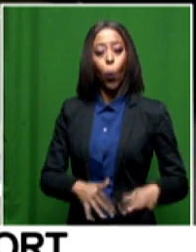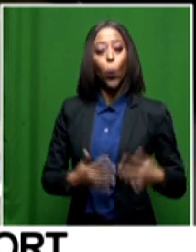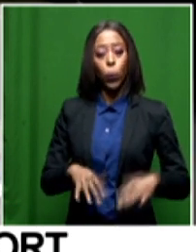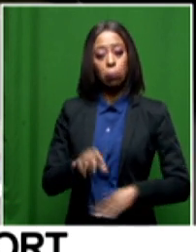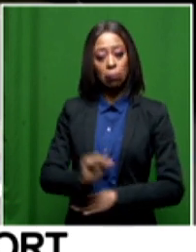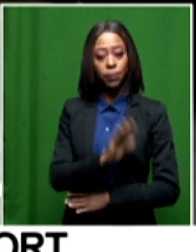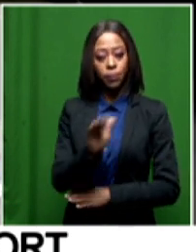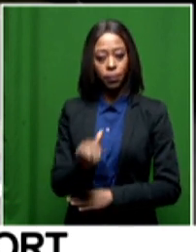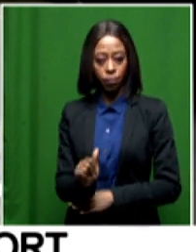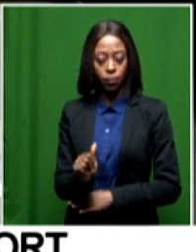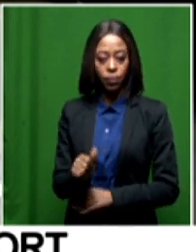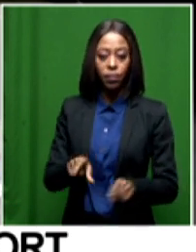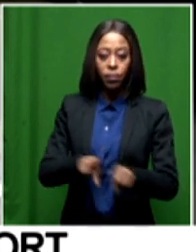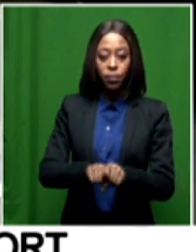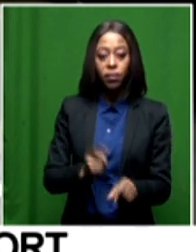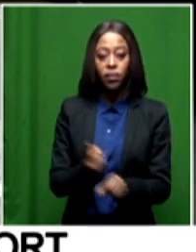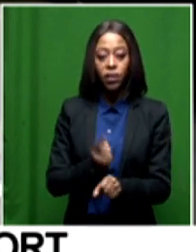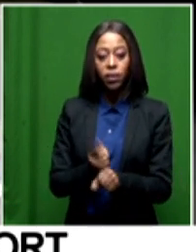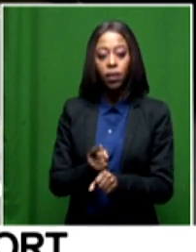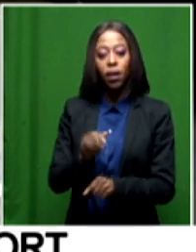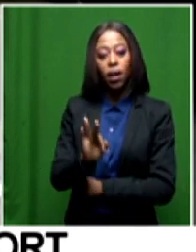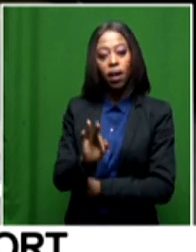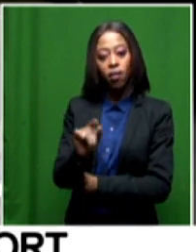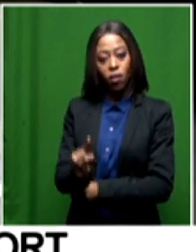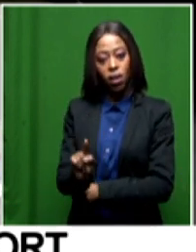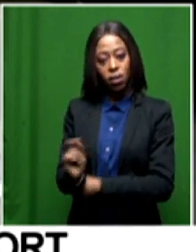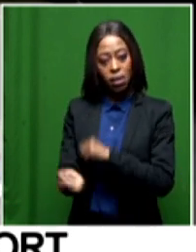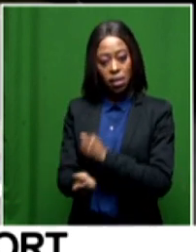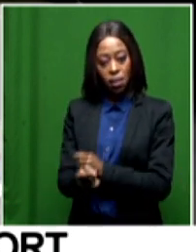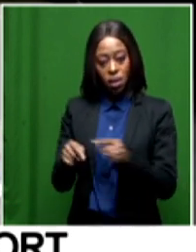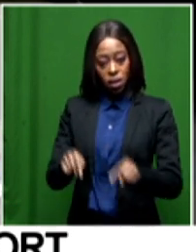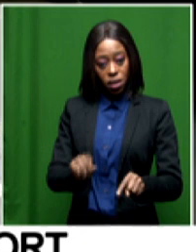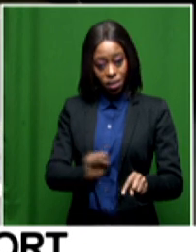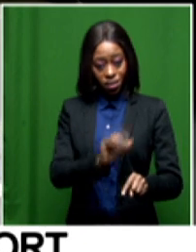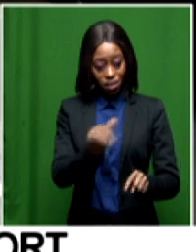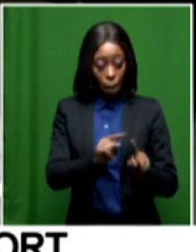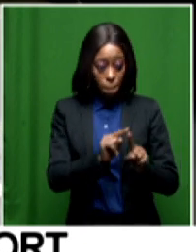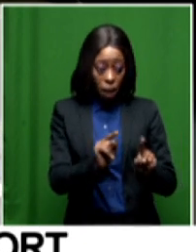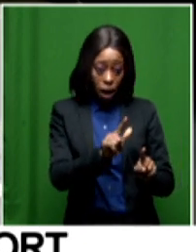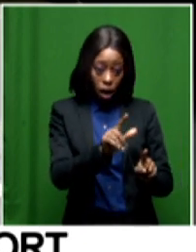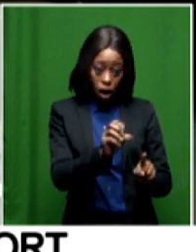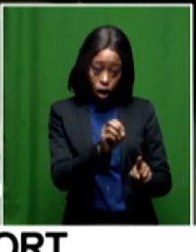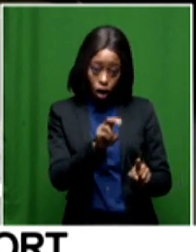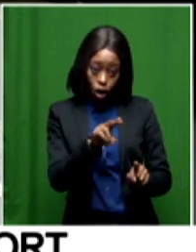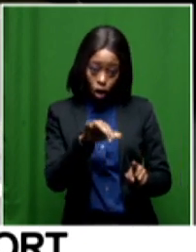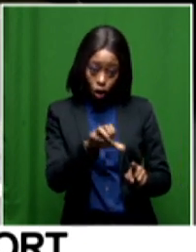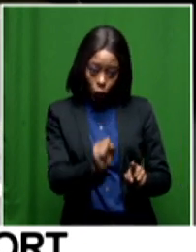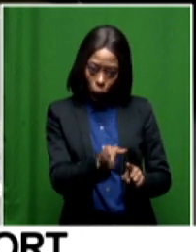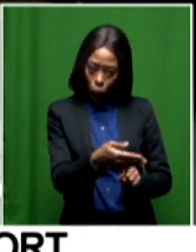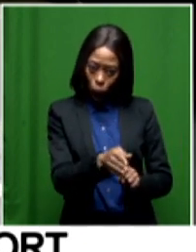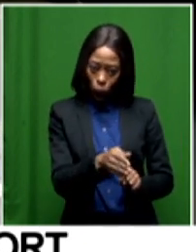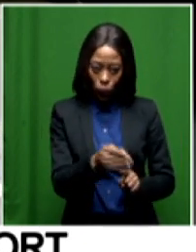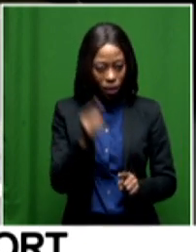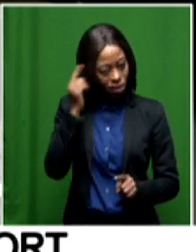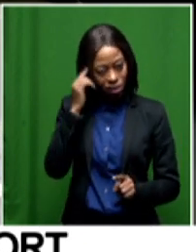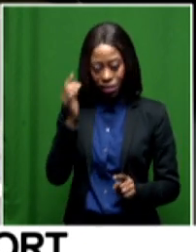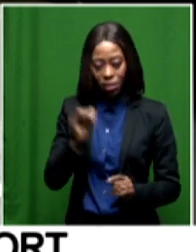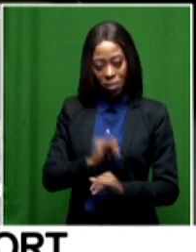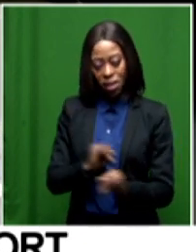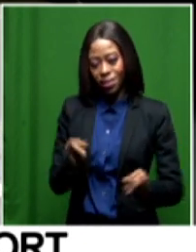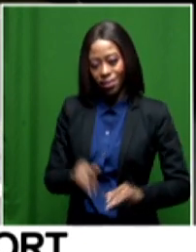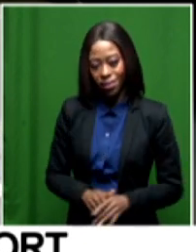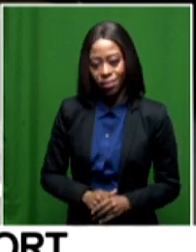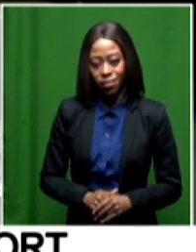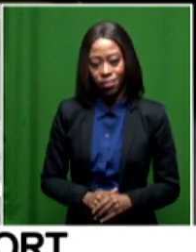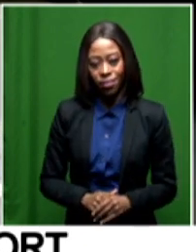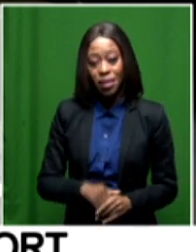Africa. And I think having Formula One in South Africa without Lewis Hamilton being here would be a travesty. So we've